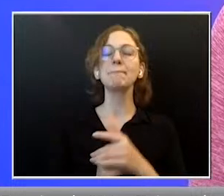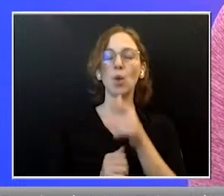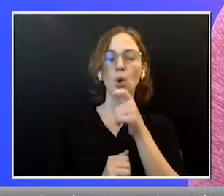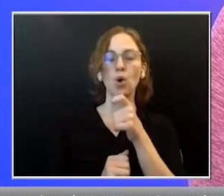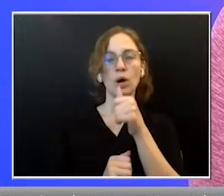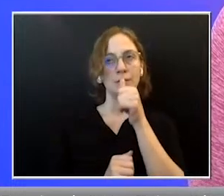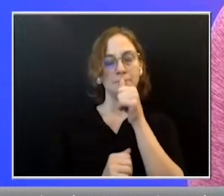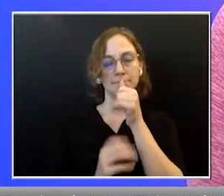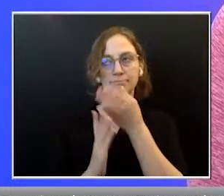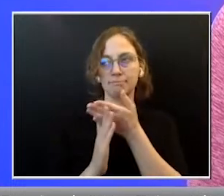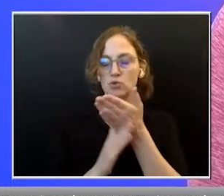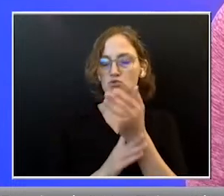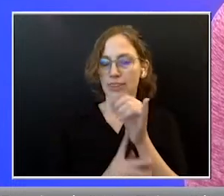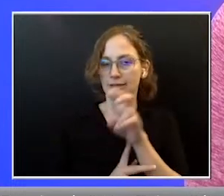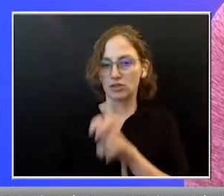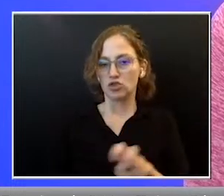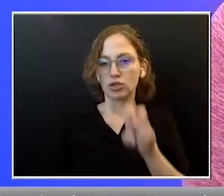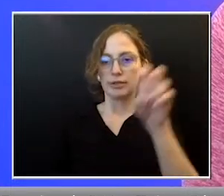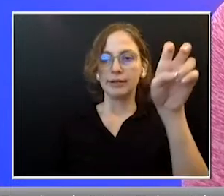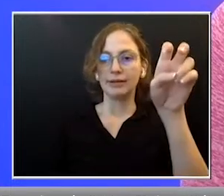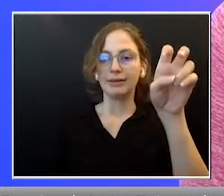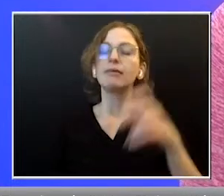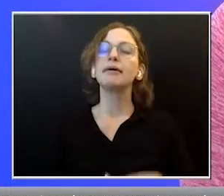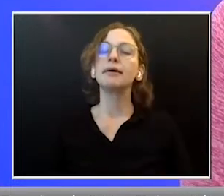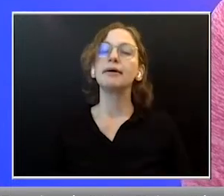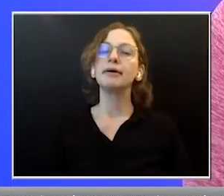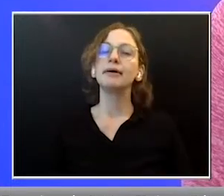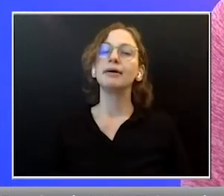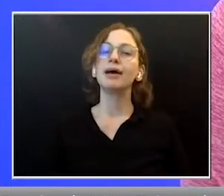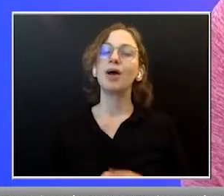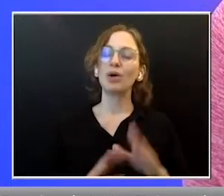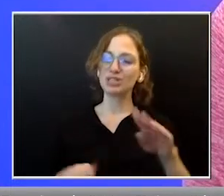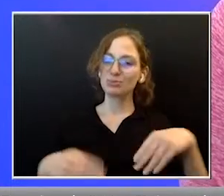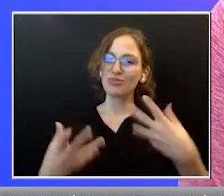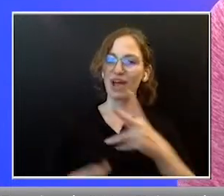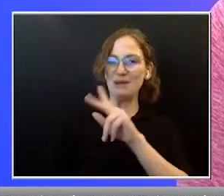journey, and I want to be able to do personal training for them.